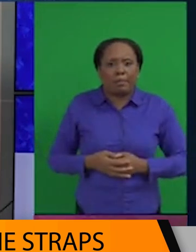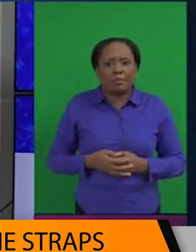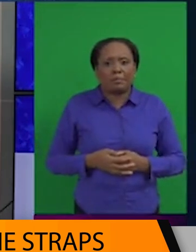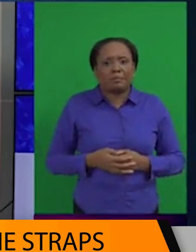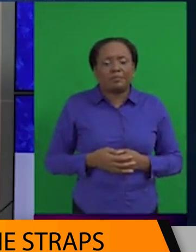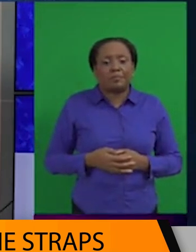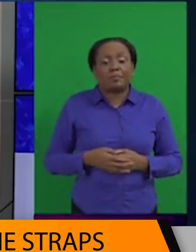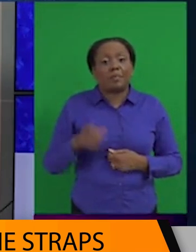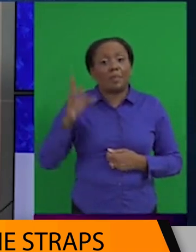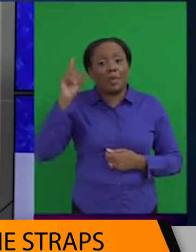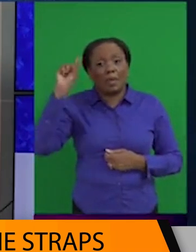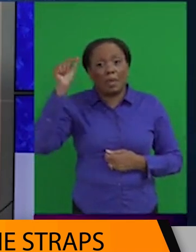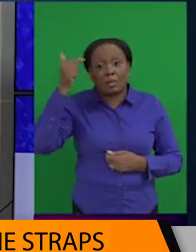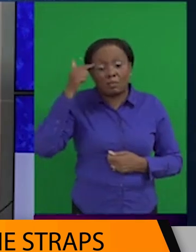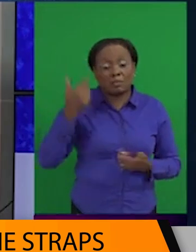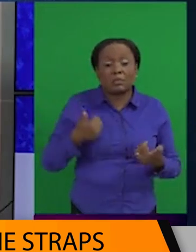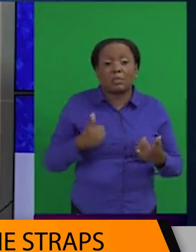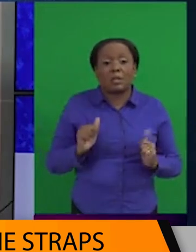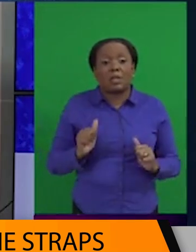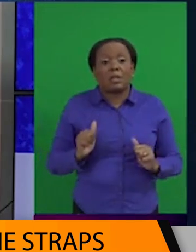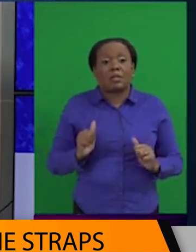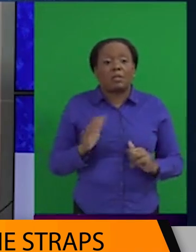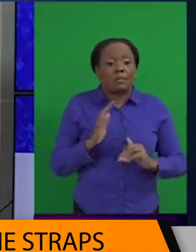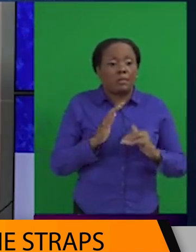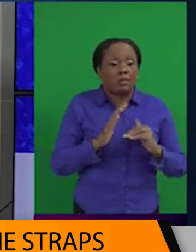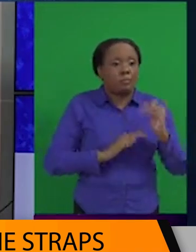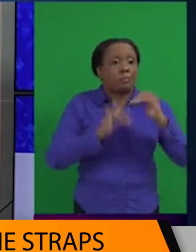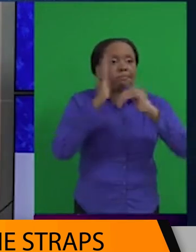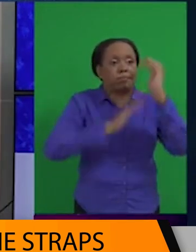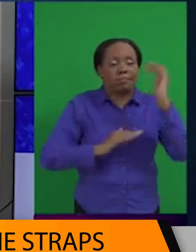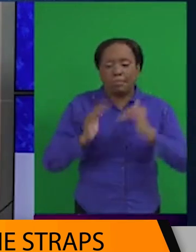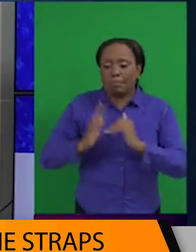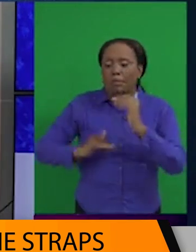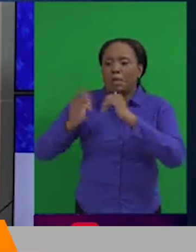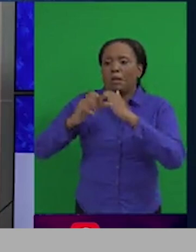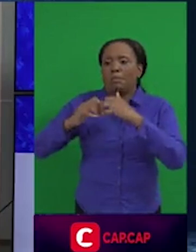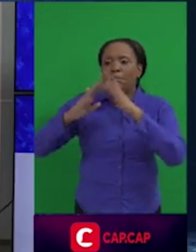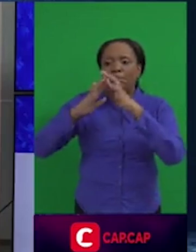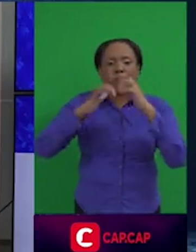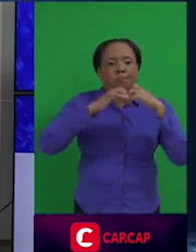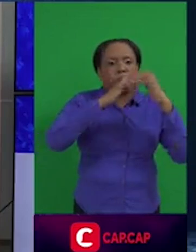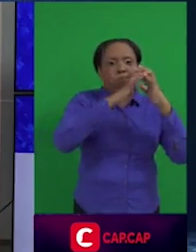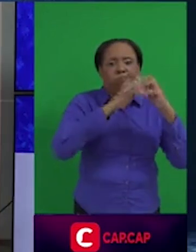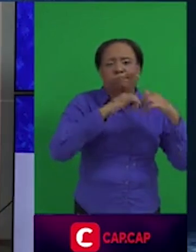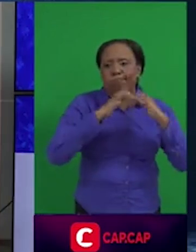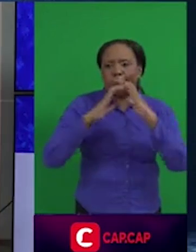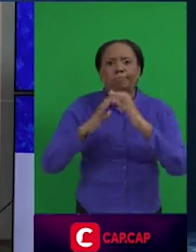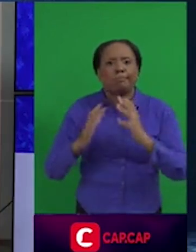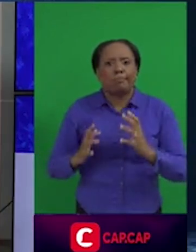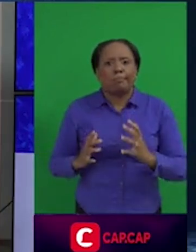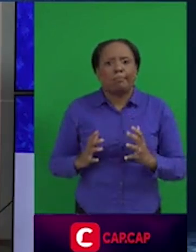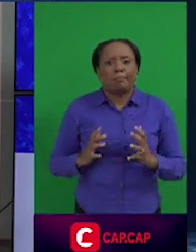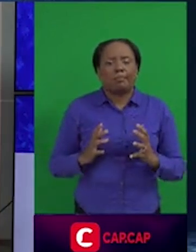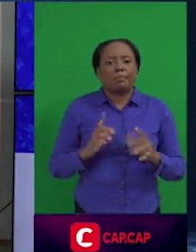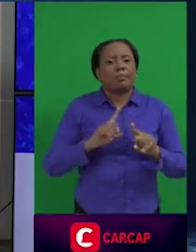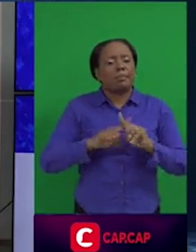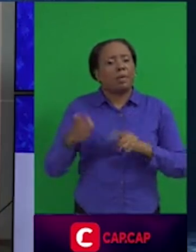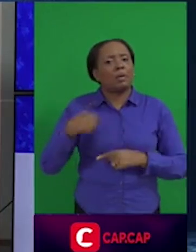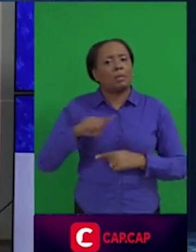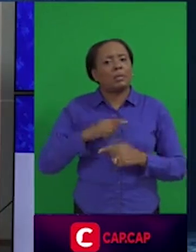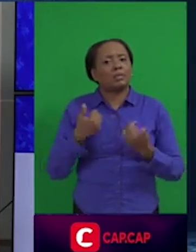completed as quickly as possible. But we also need to do our own part to secure the properties that we do have.